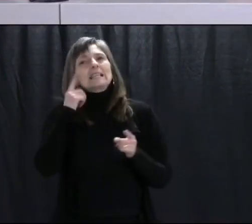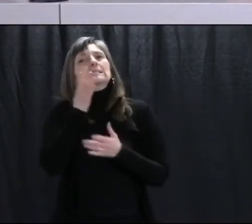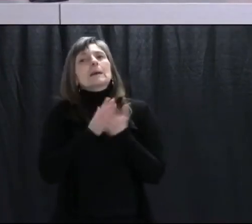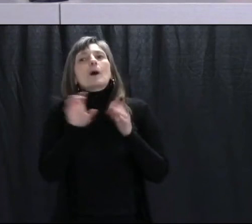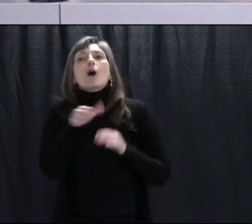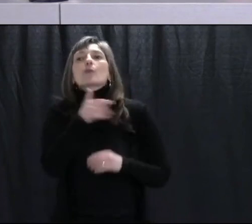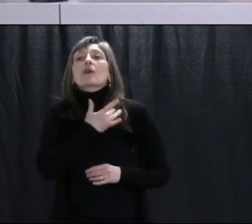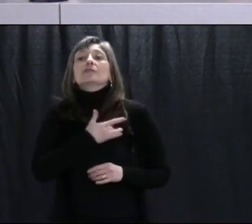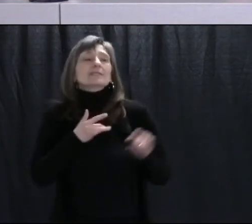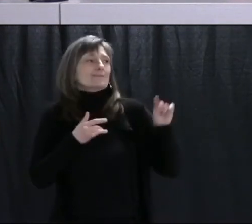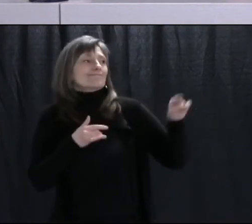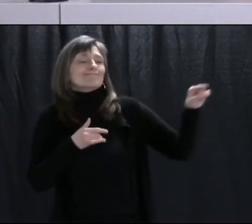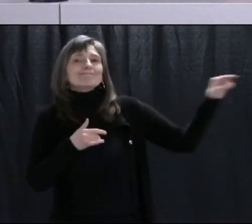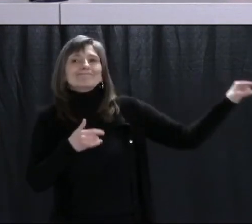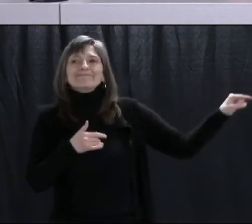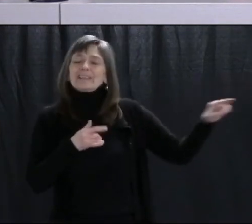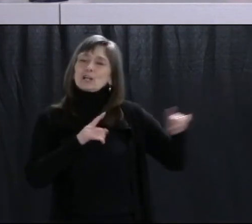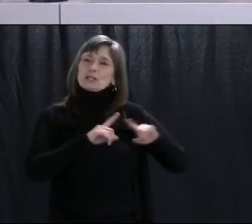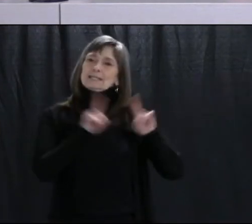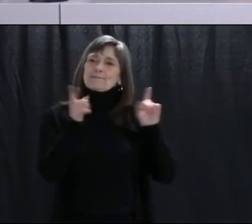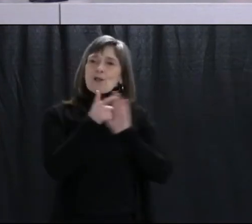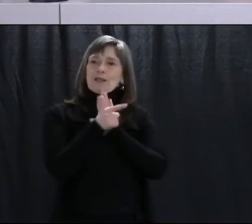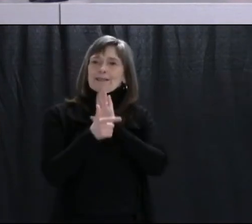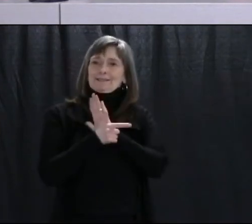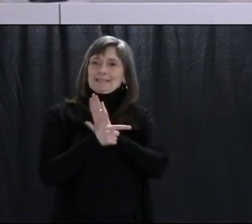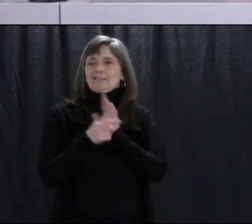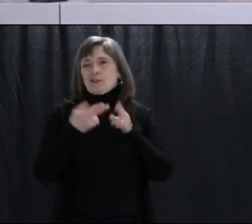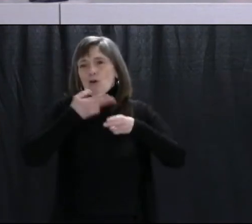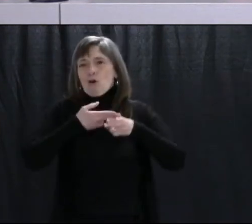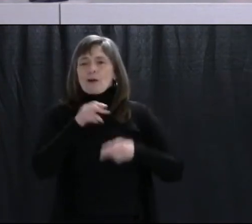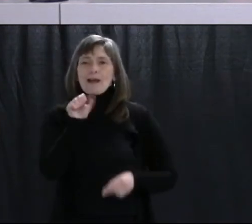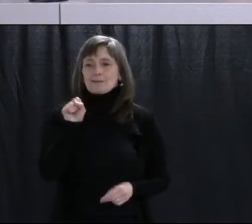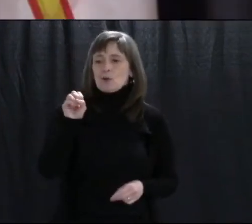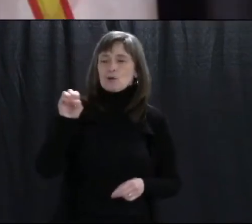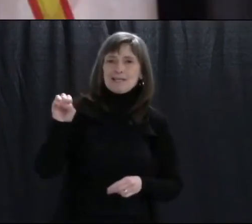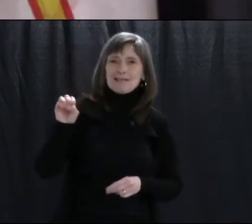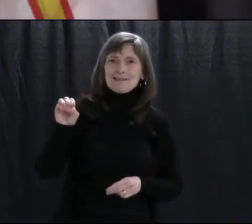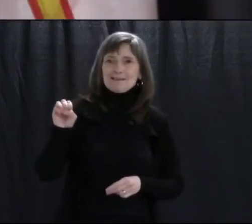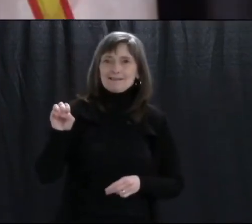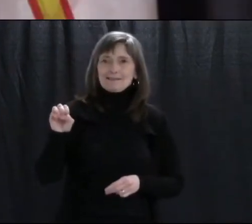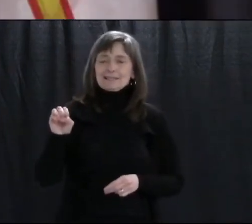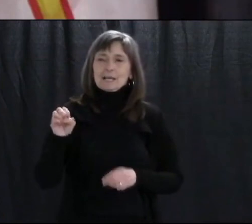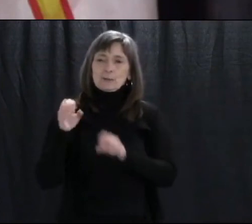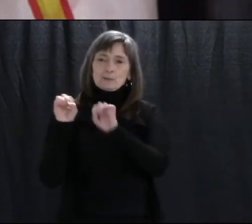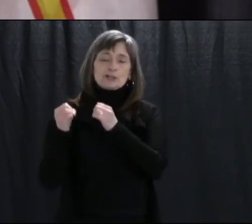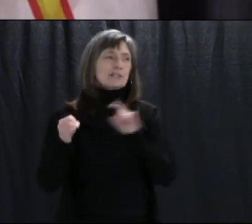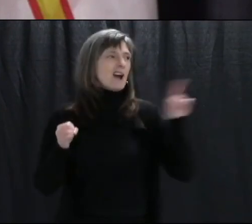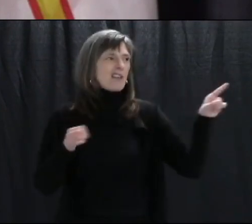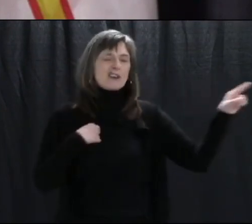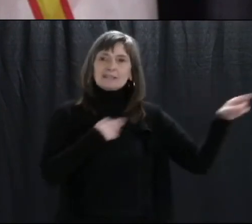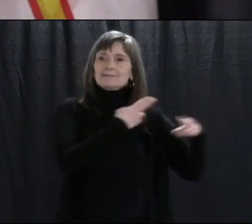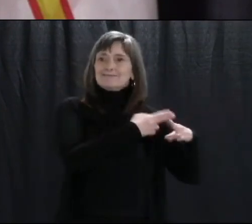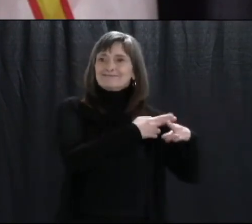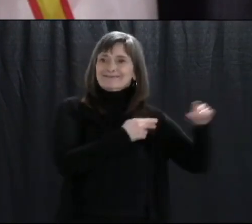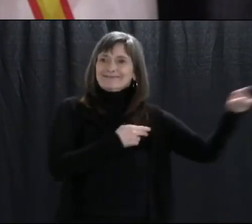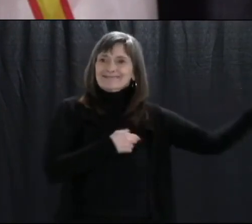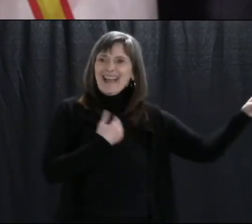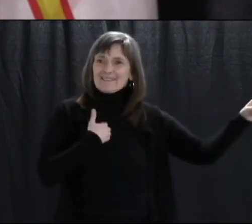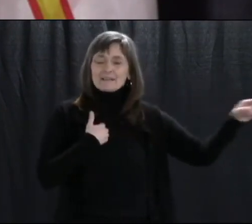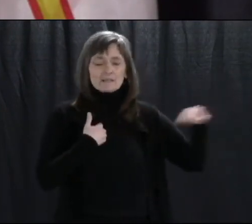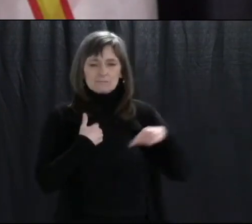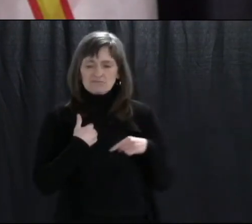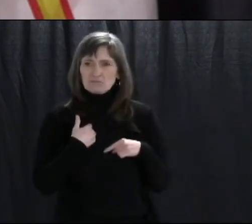of legislation. It gets reported as a state of emergency within this province or some other province. We are able to, and if you look